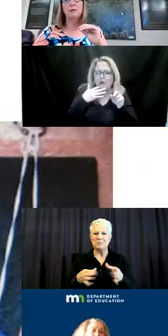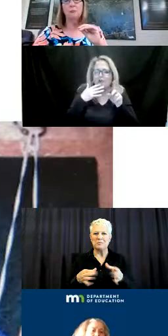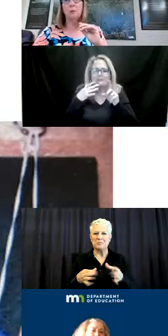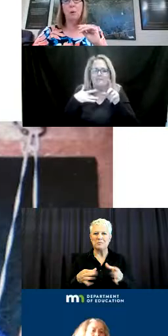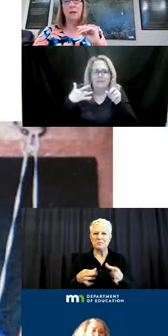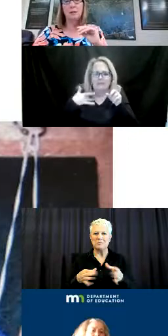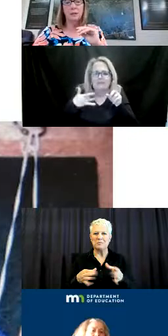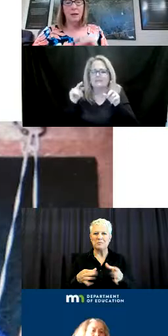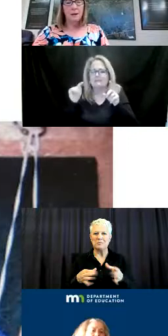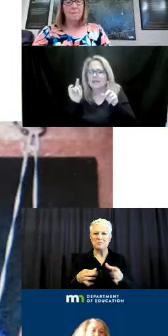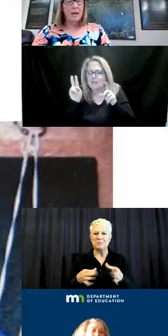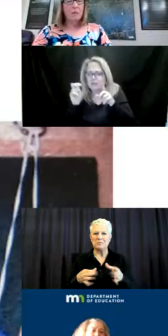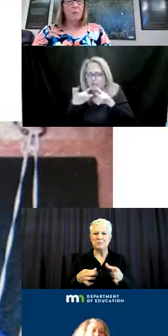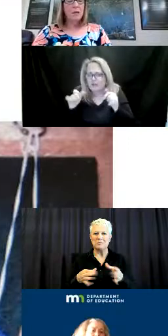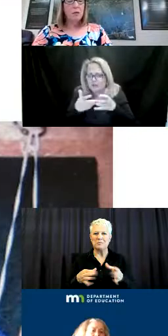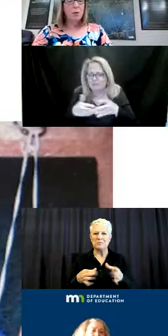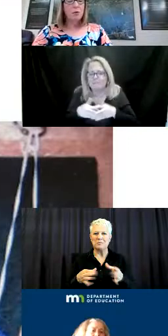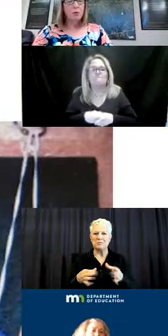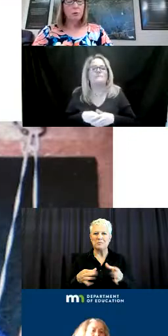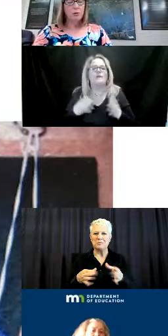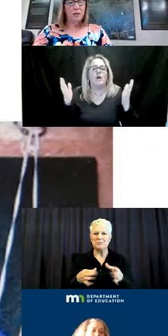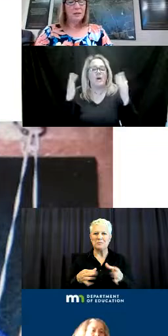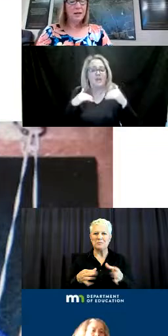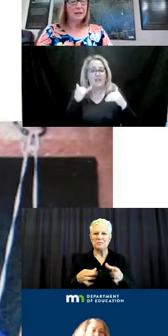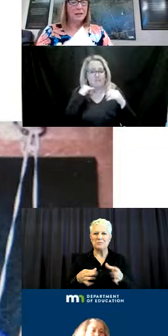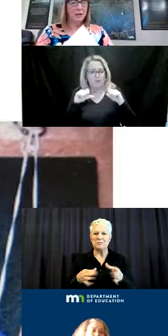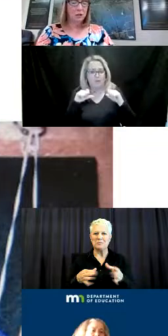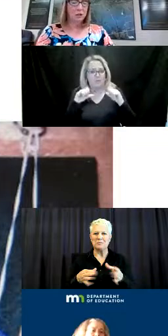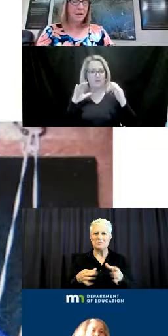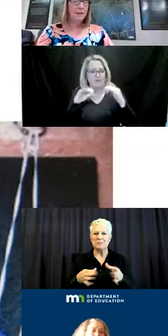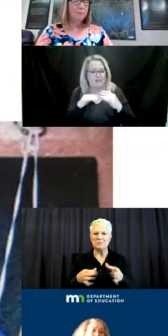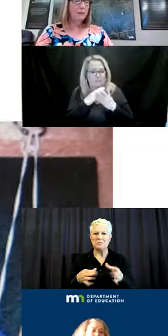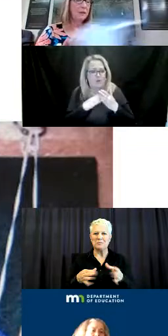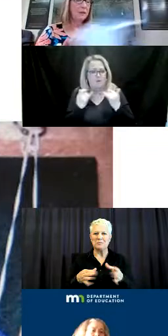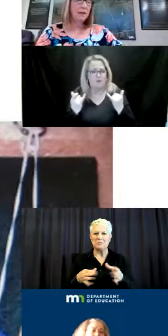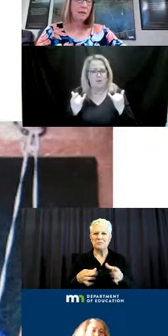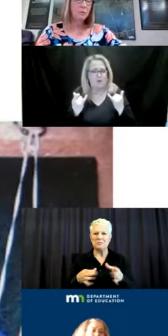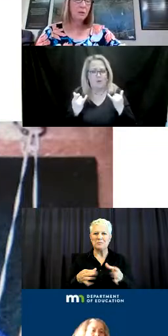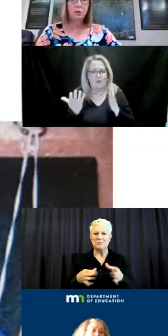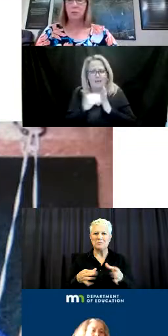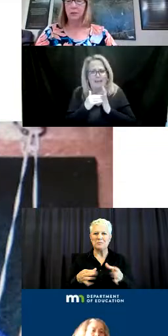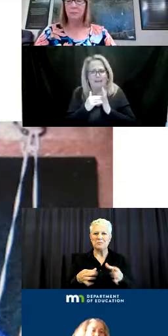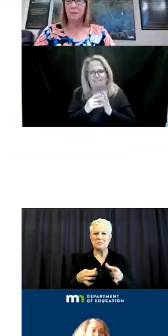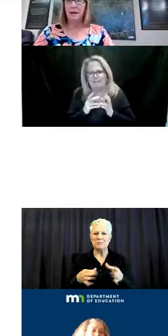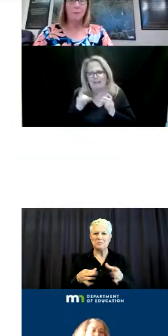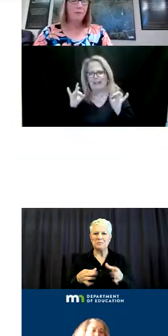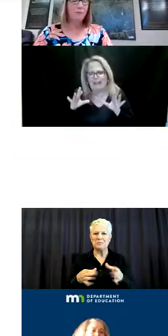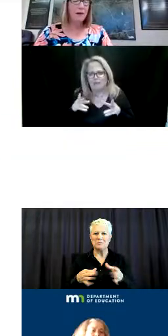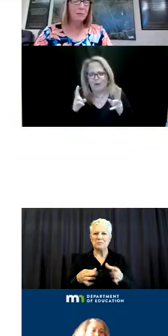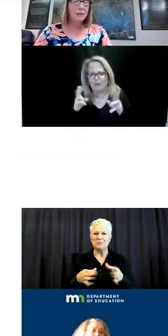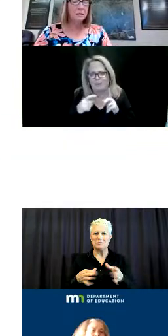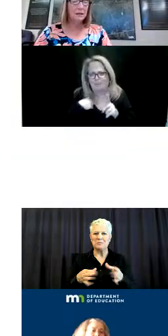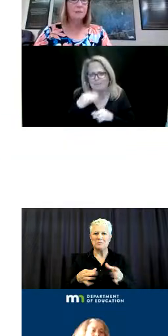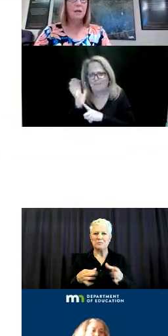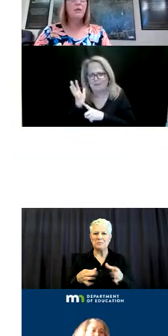different in different ways. If we could go to the next section now, and again, I hate to rush through this, but we have about